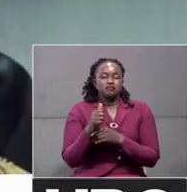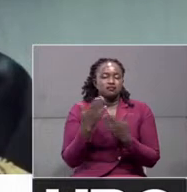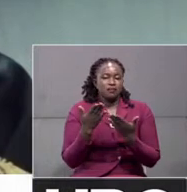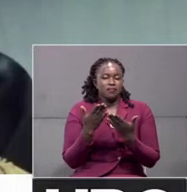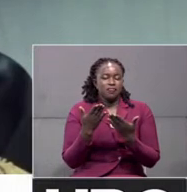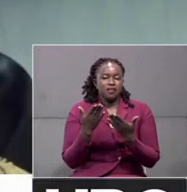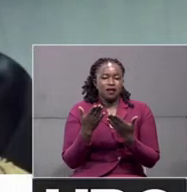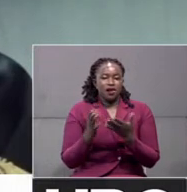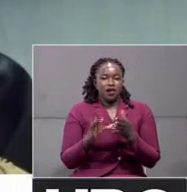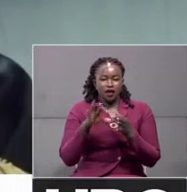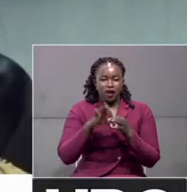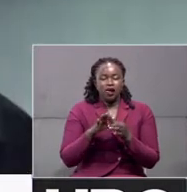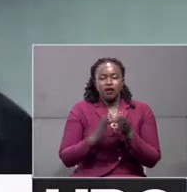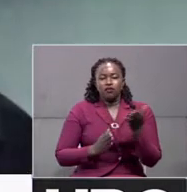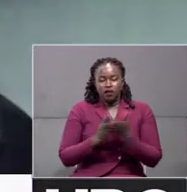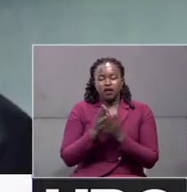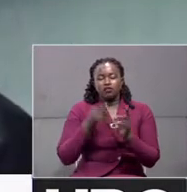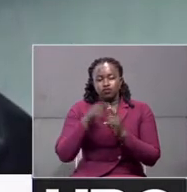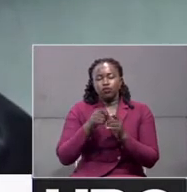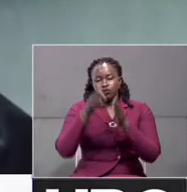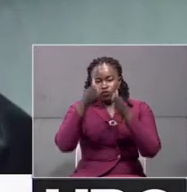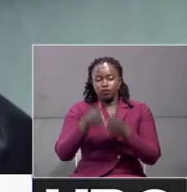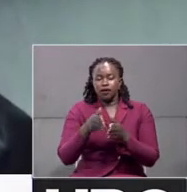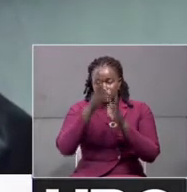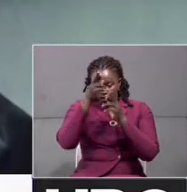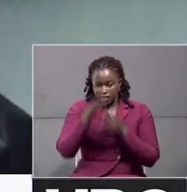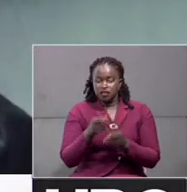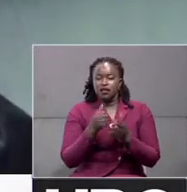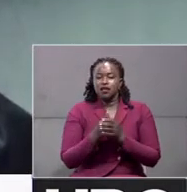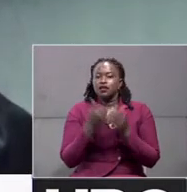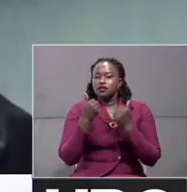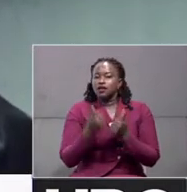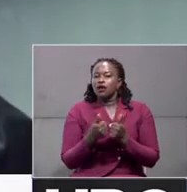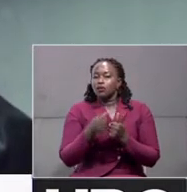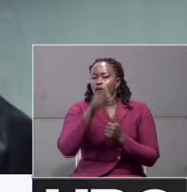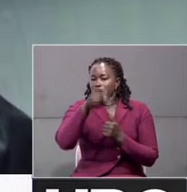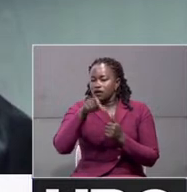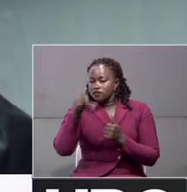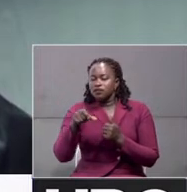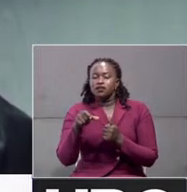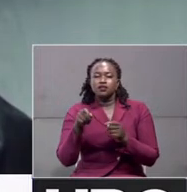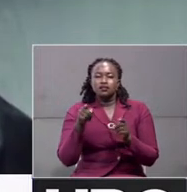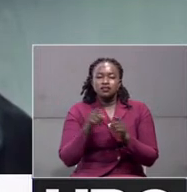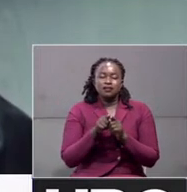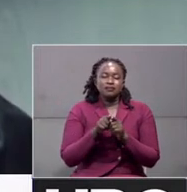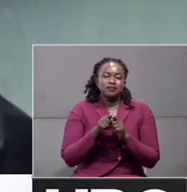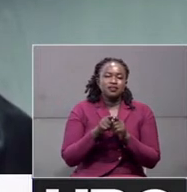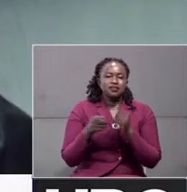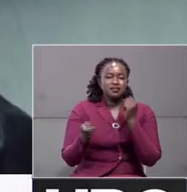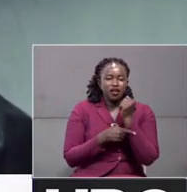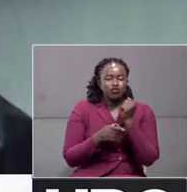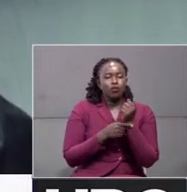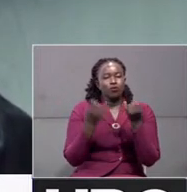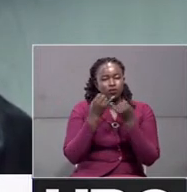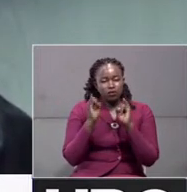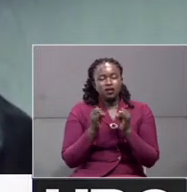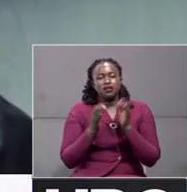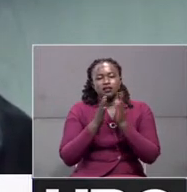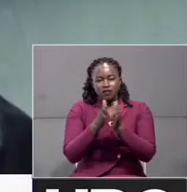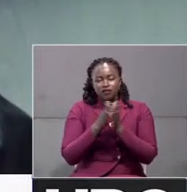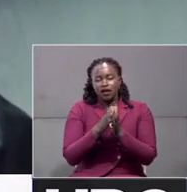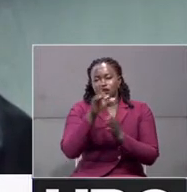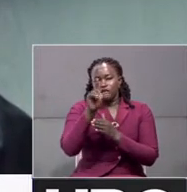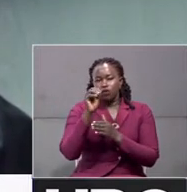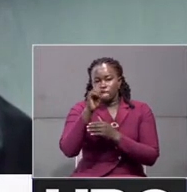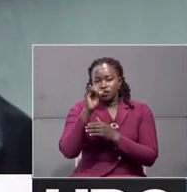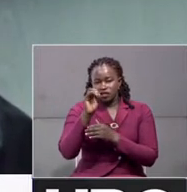the right to human dignity. The notion of an individual's unfettered sexual autonomy defies the logic of offenses